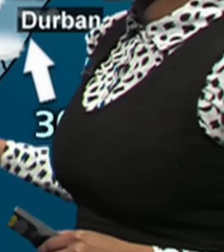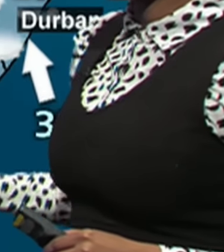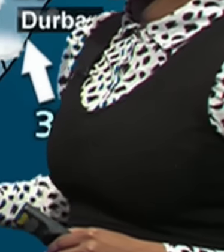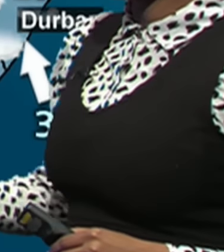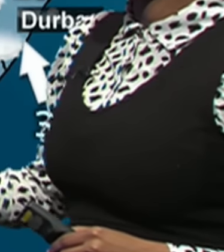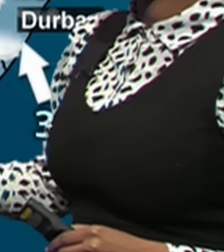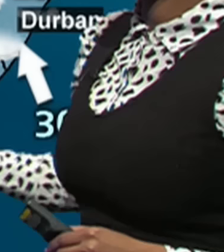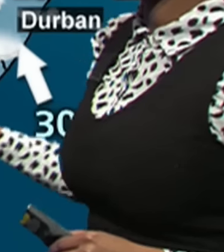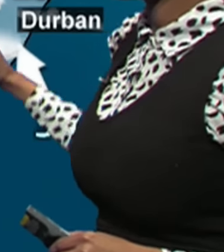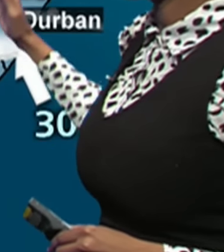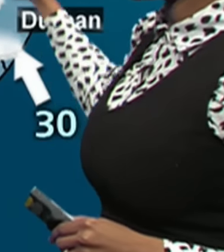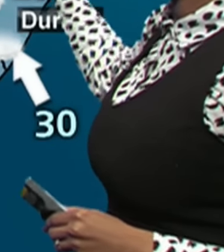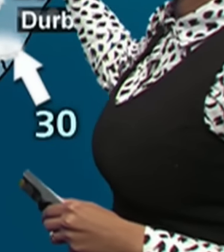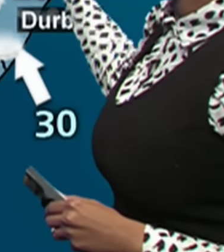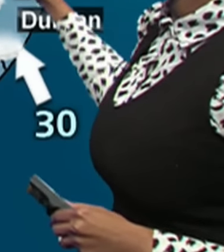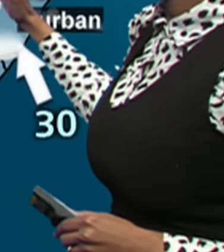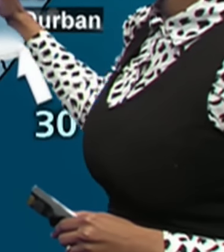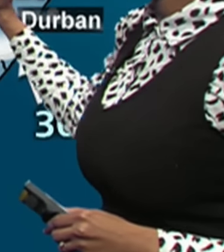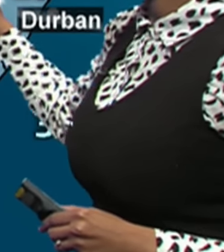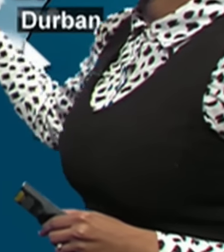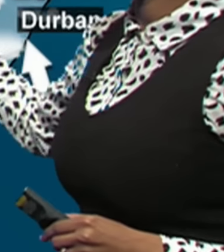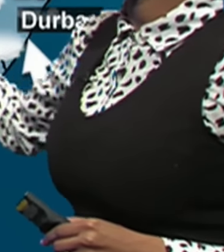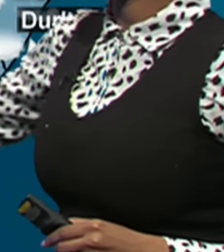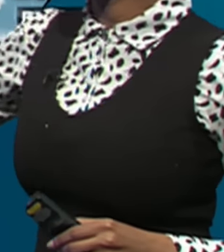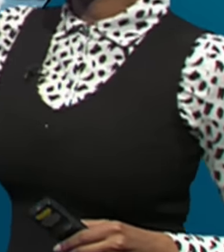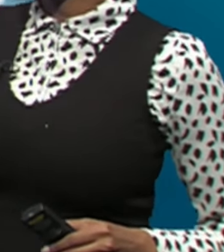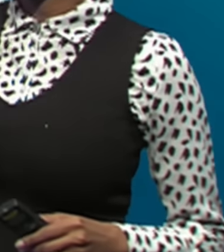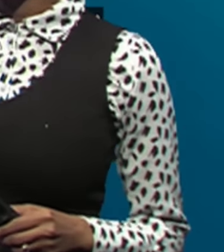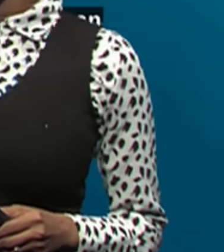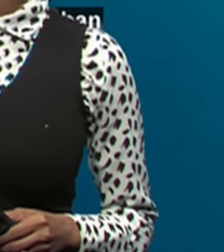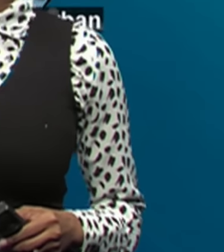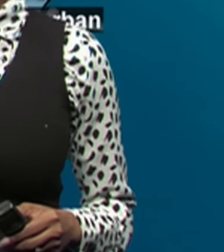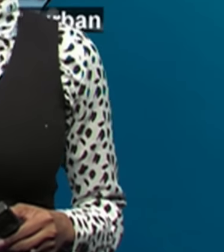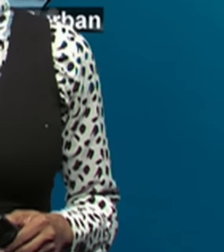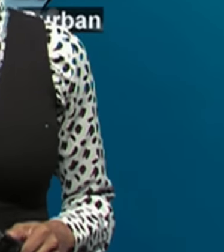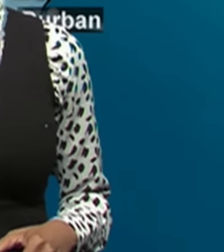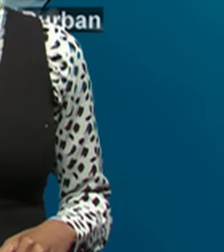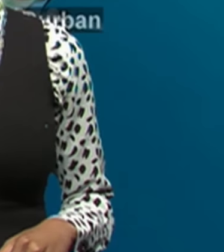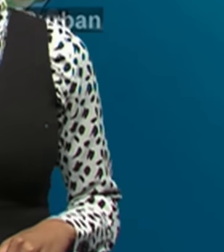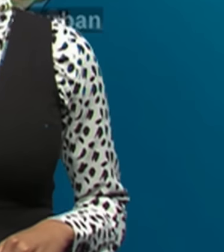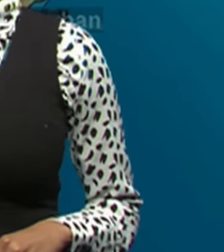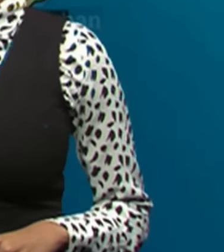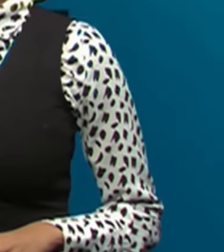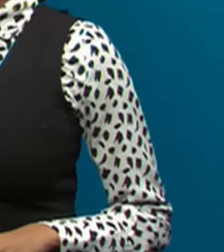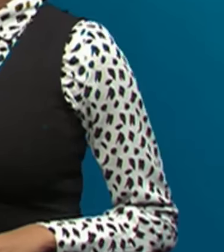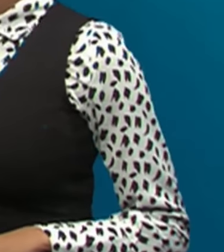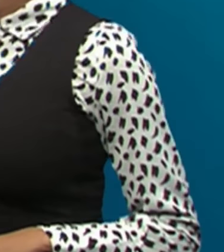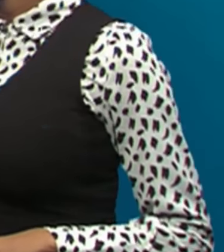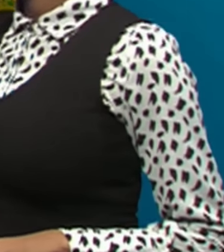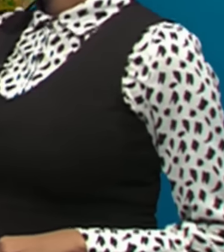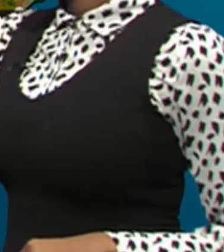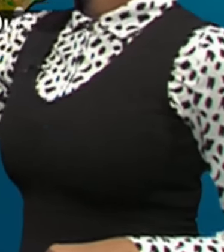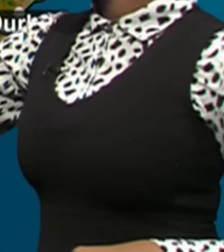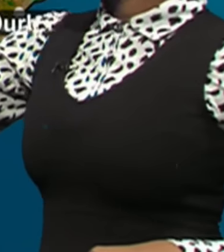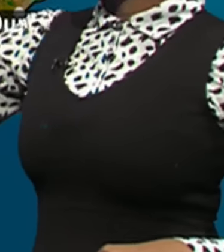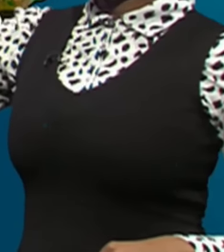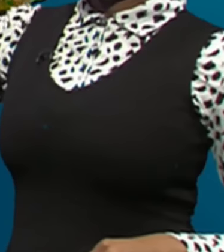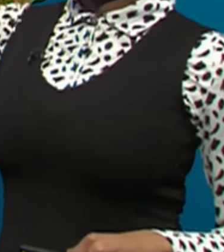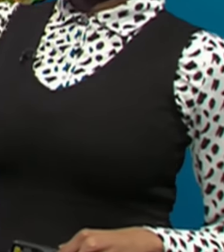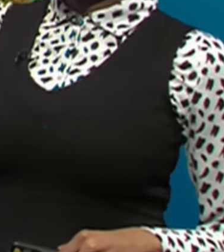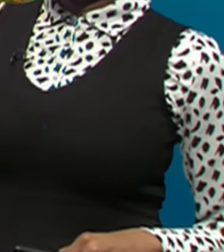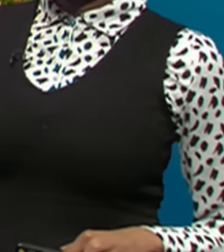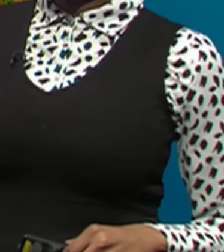karolo ya Qabega fa re lebelela gape mo karolong ya Lebopo go tla nna le gone go nna le muwane le bophirima jwa naga bo tla nna le gone go aparelwa ke muwane ba maemo a